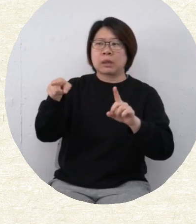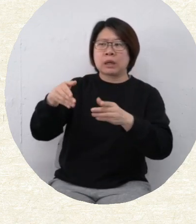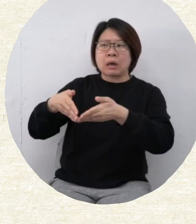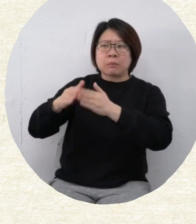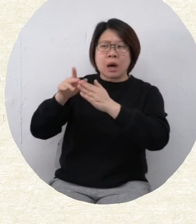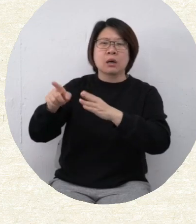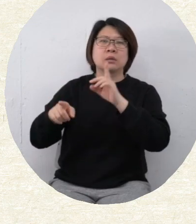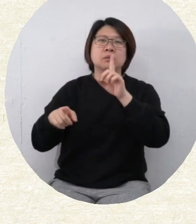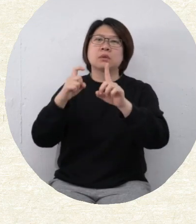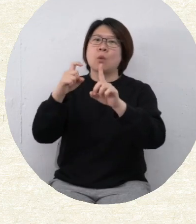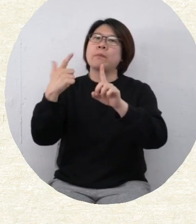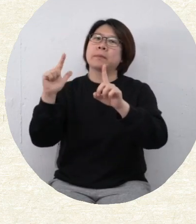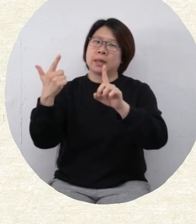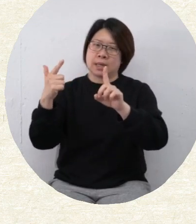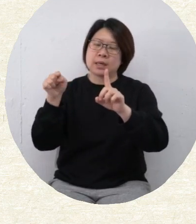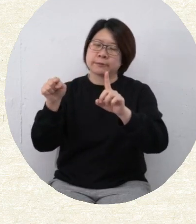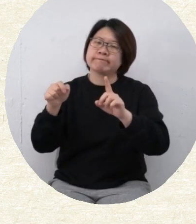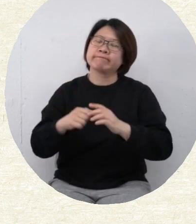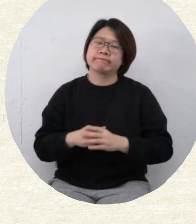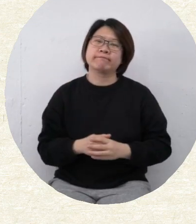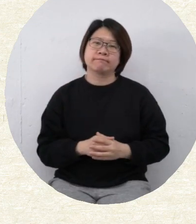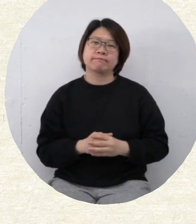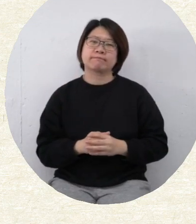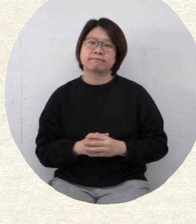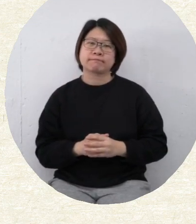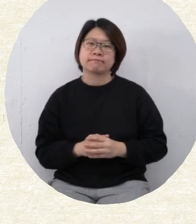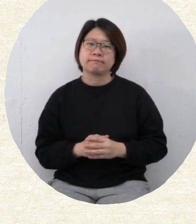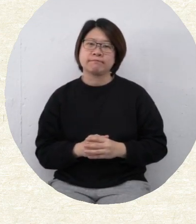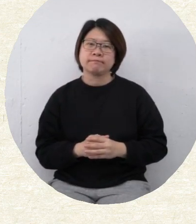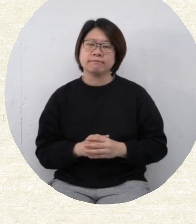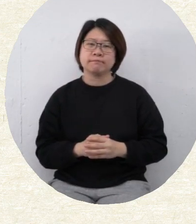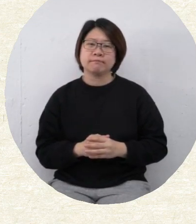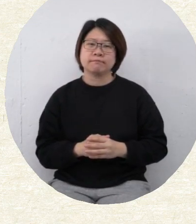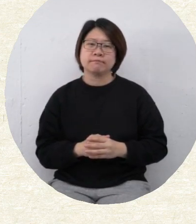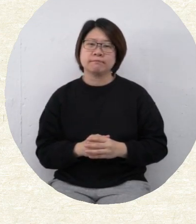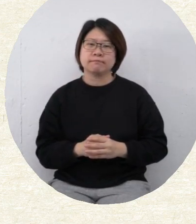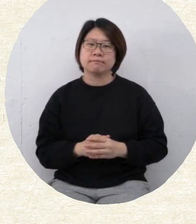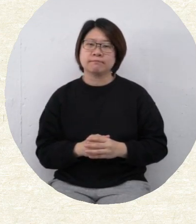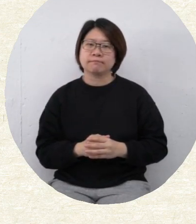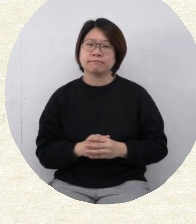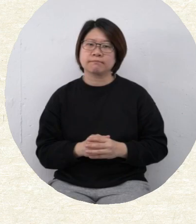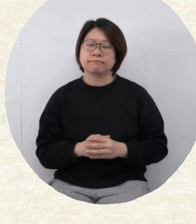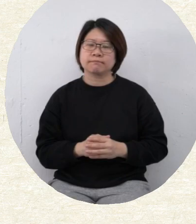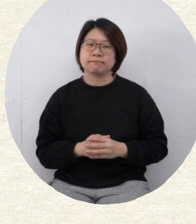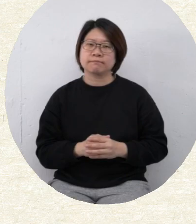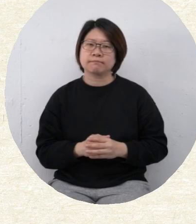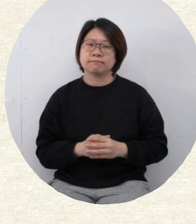woodblock, lithographies, and all the basic kinds of conventional printmaking techniques.